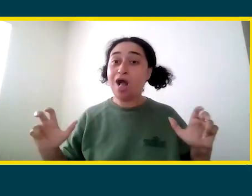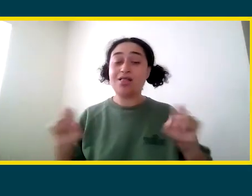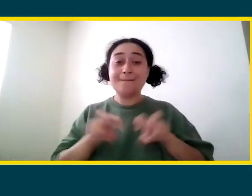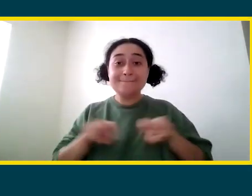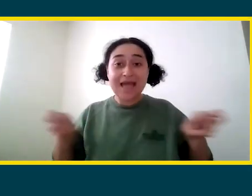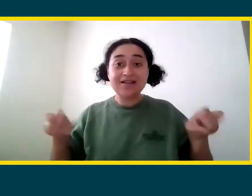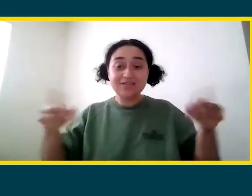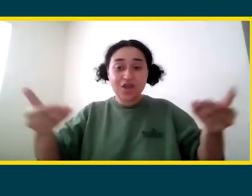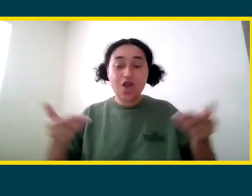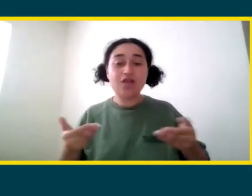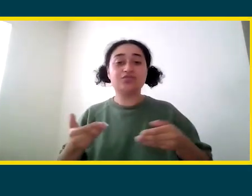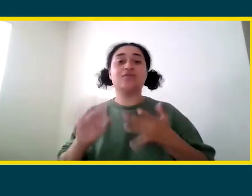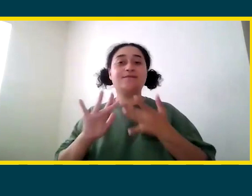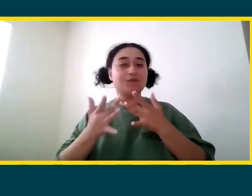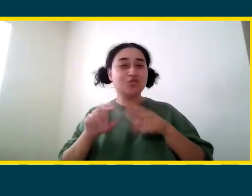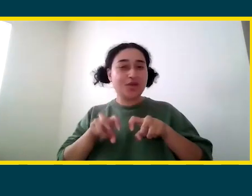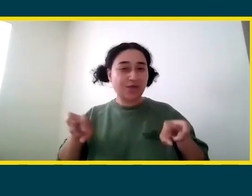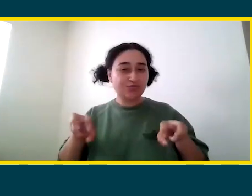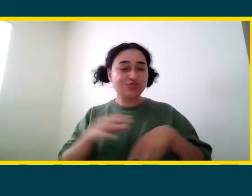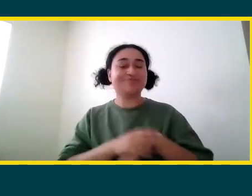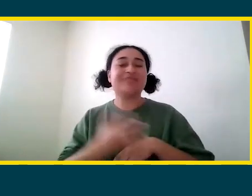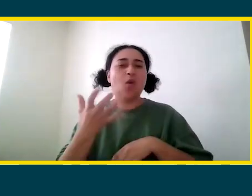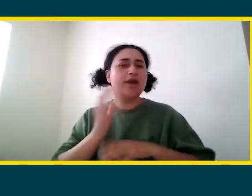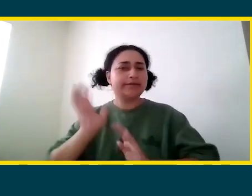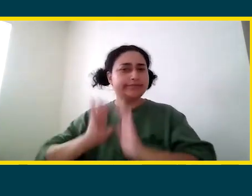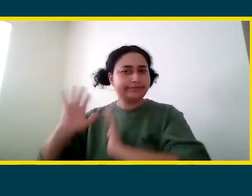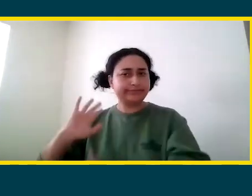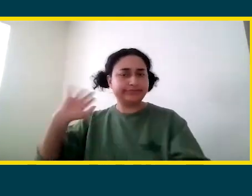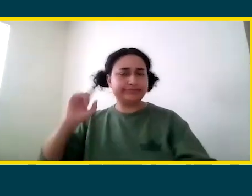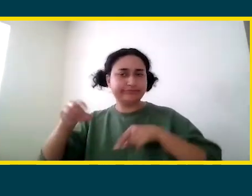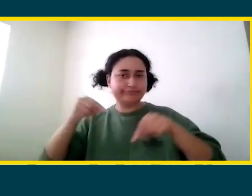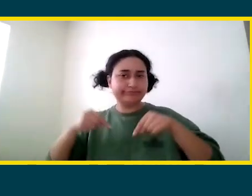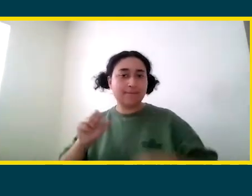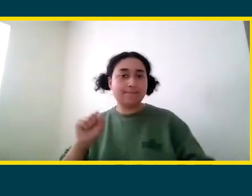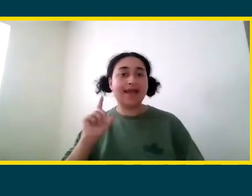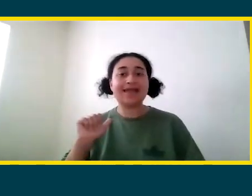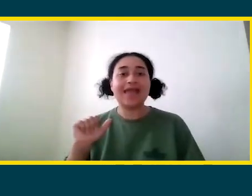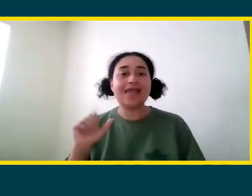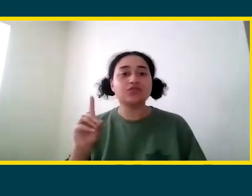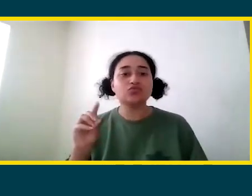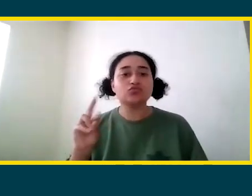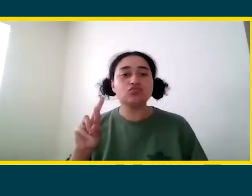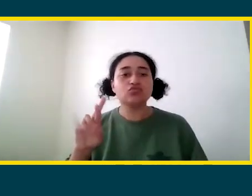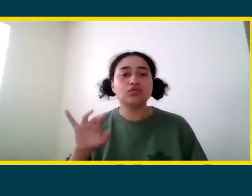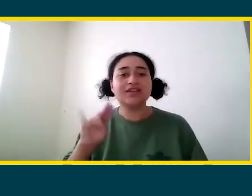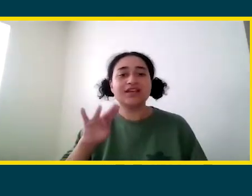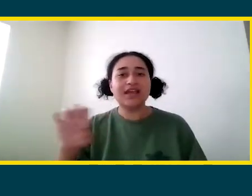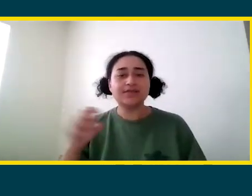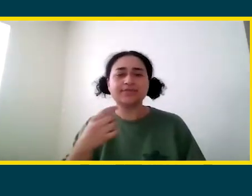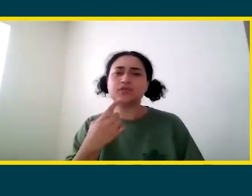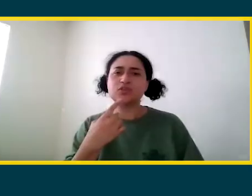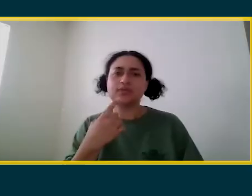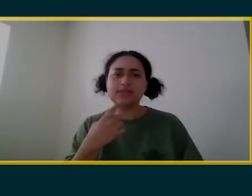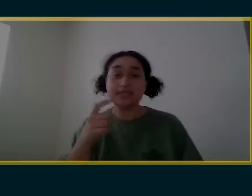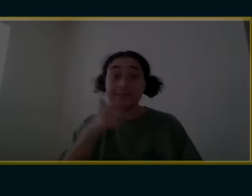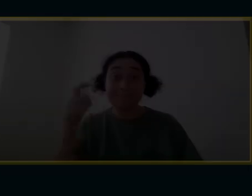onto the virtual couch. I want to go right back to Adrienne. Use some big